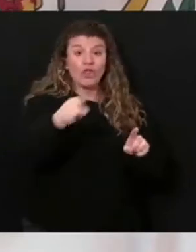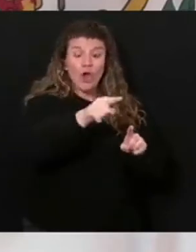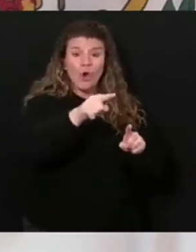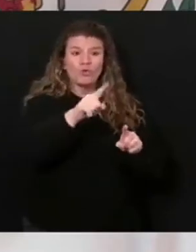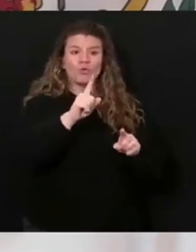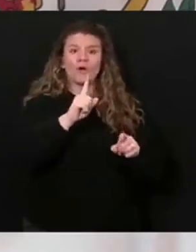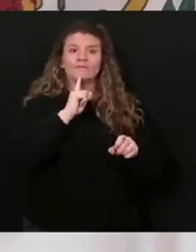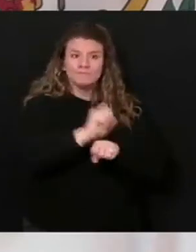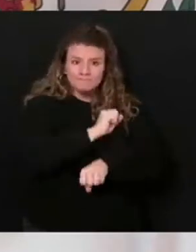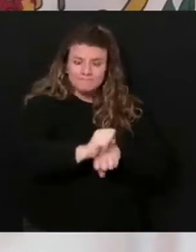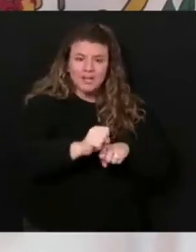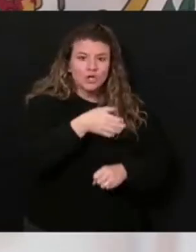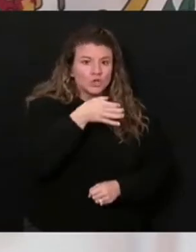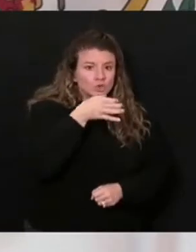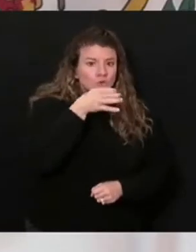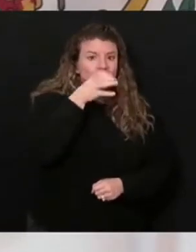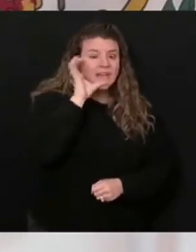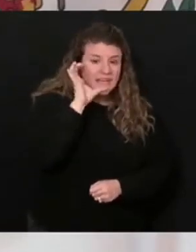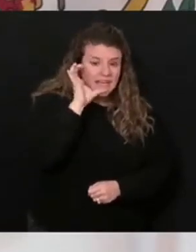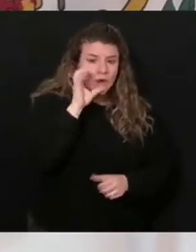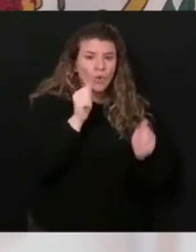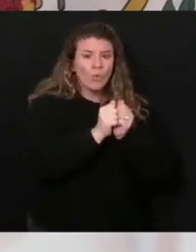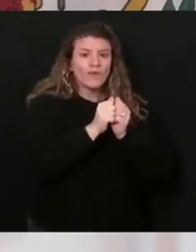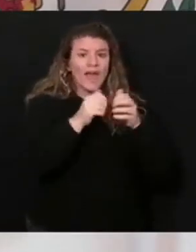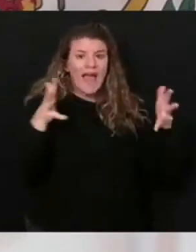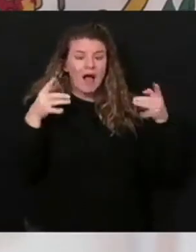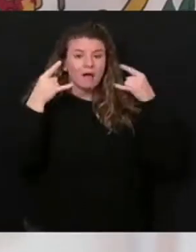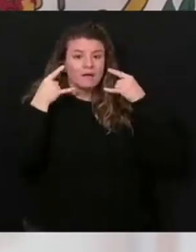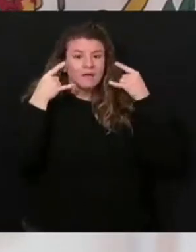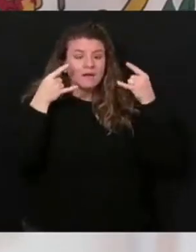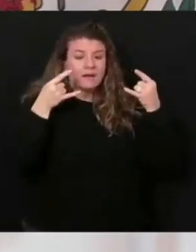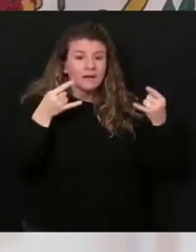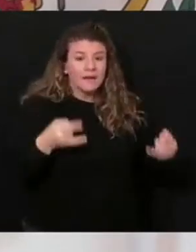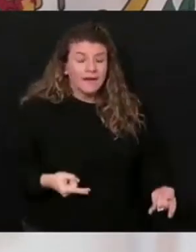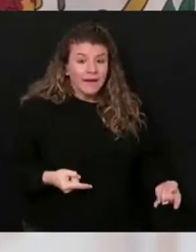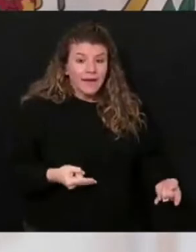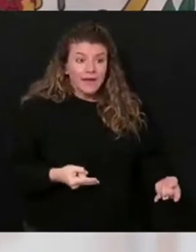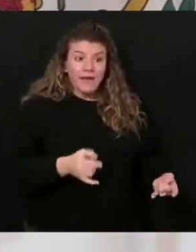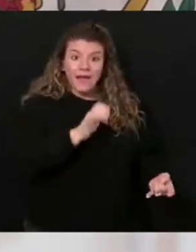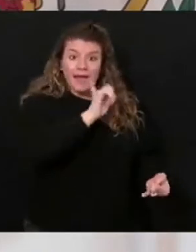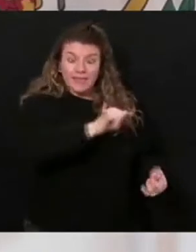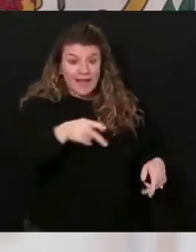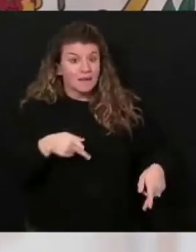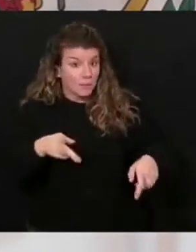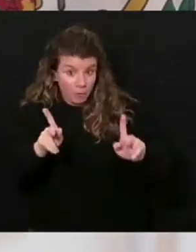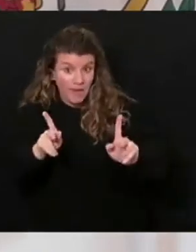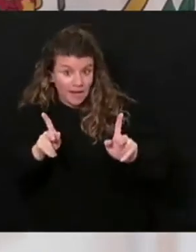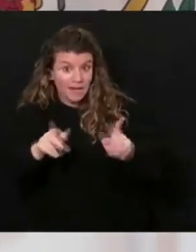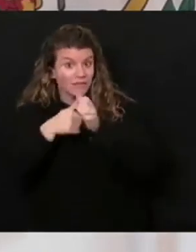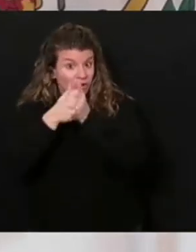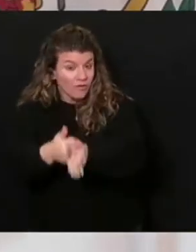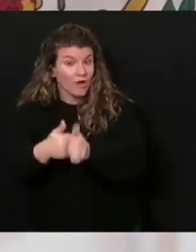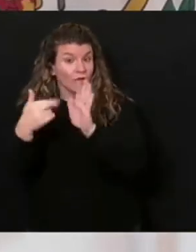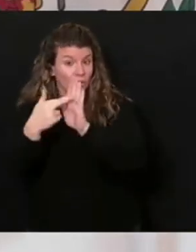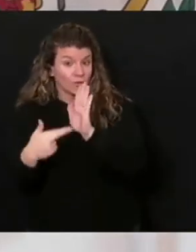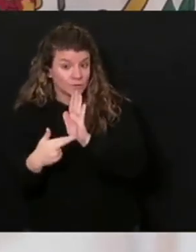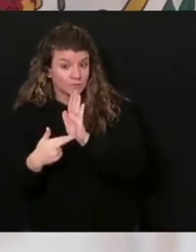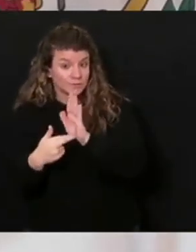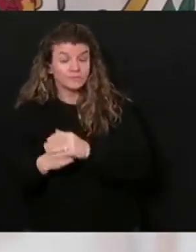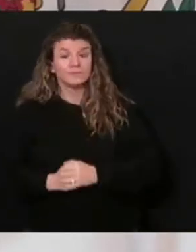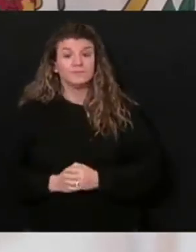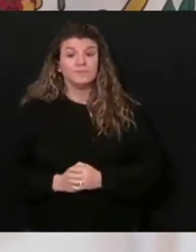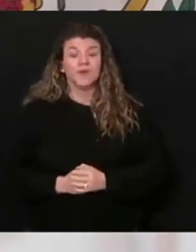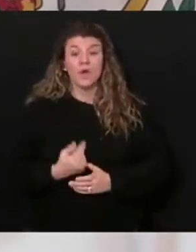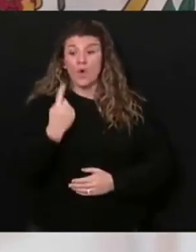actively drinking without a face covering, which is allowed per the guidelines. One of our